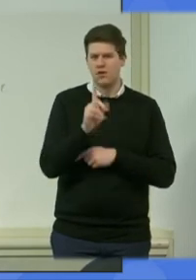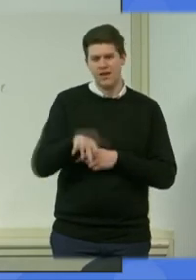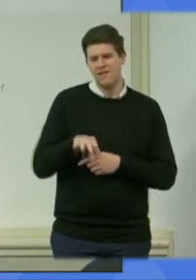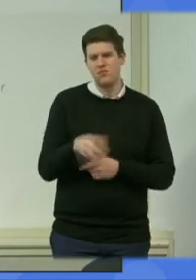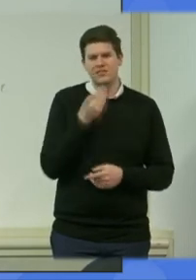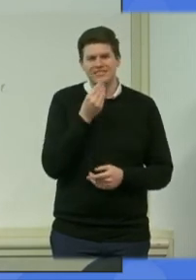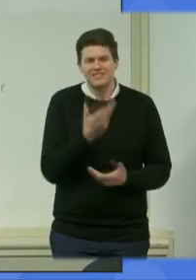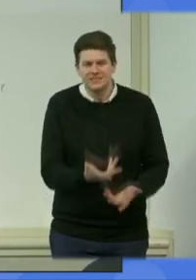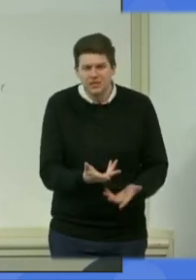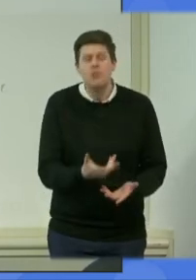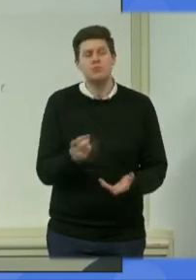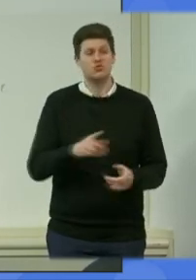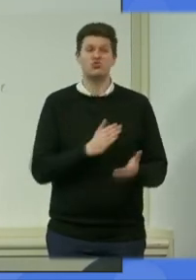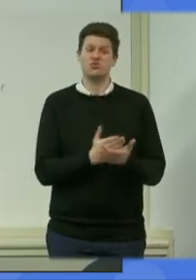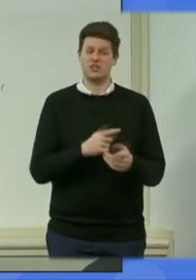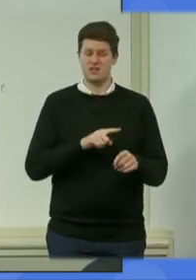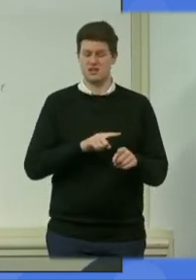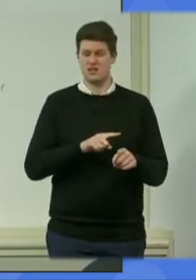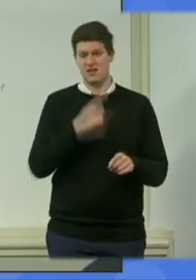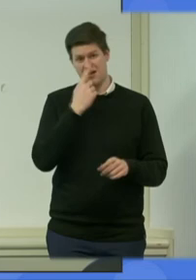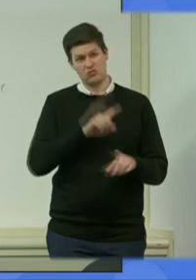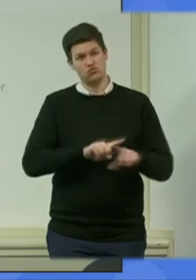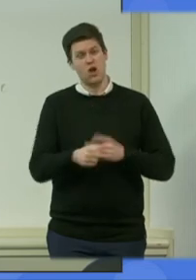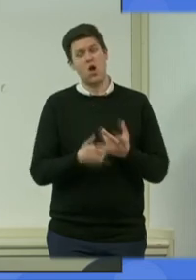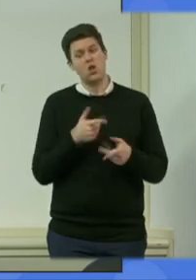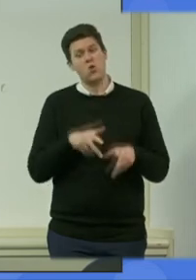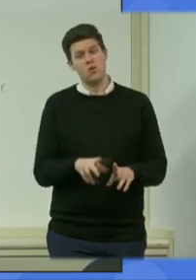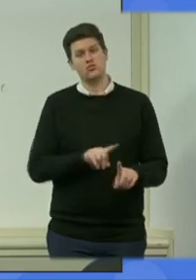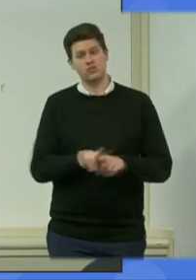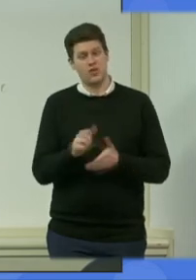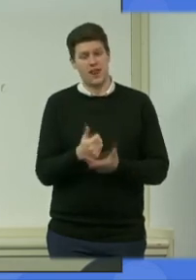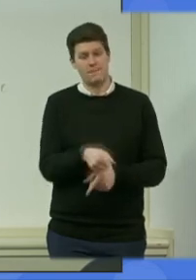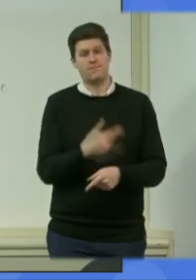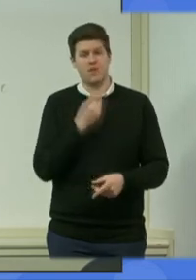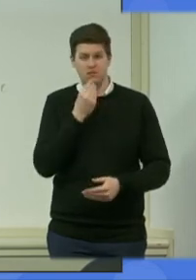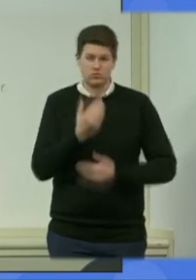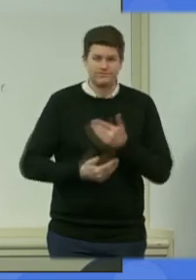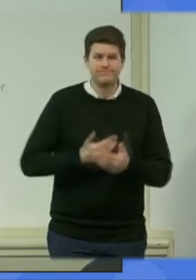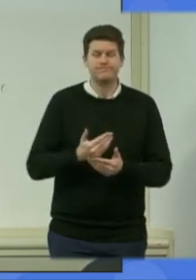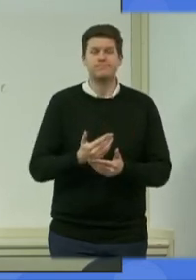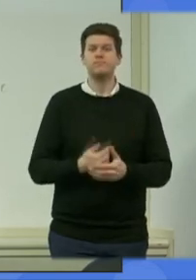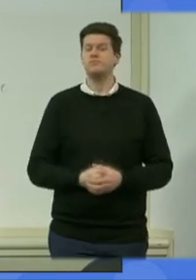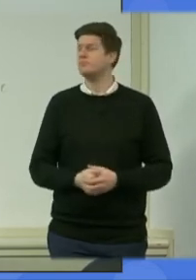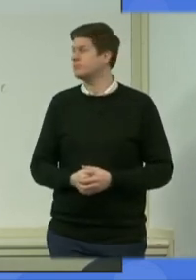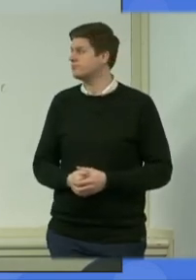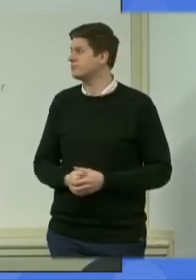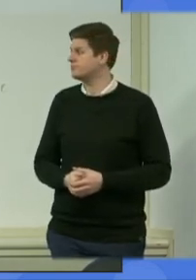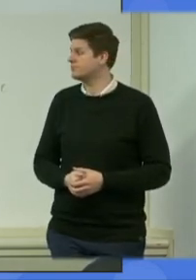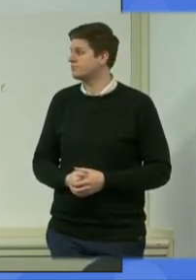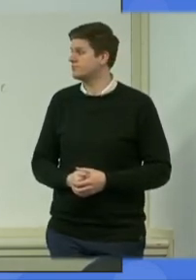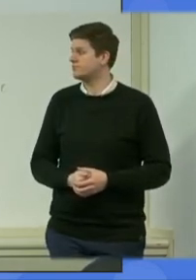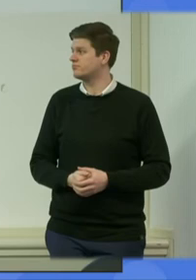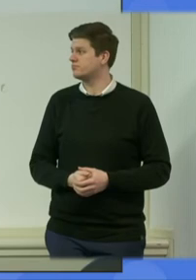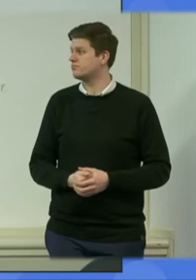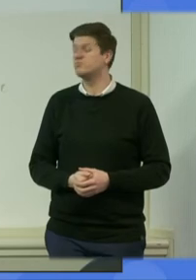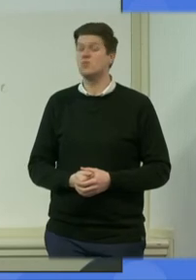people than trying to use VAT or some of the other allowances to do so. So those might be places to look to raise